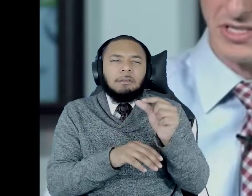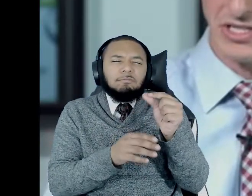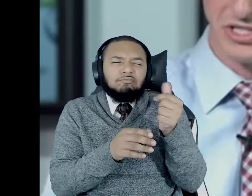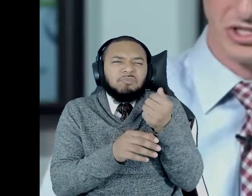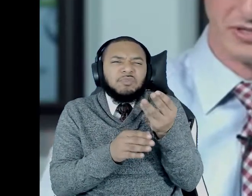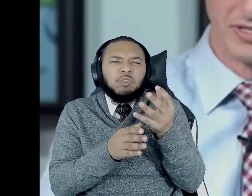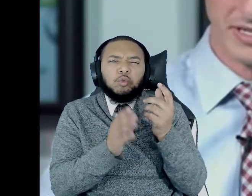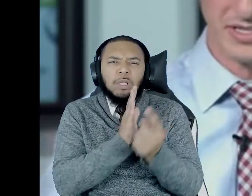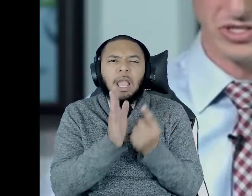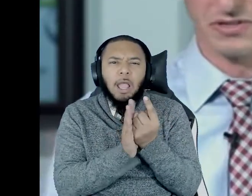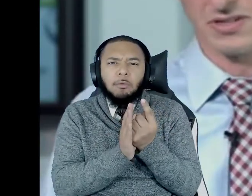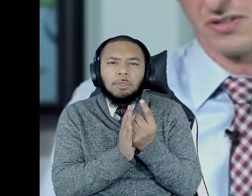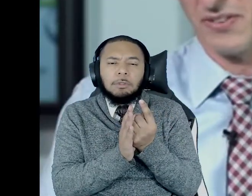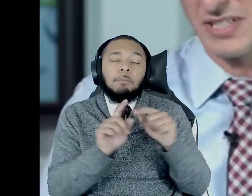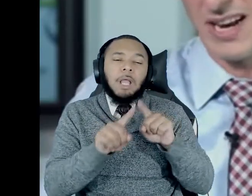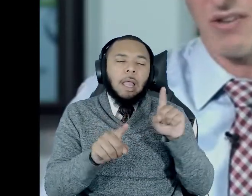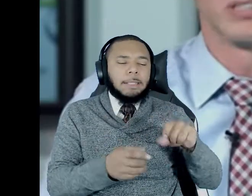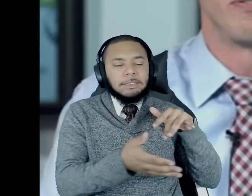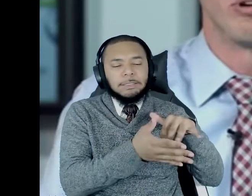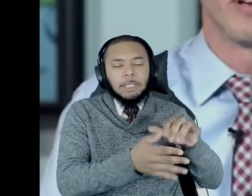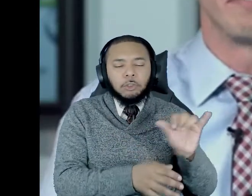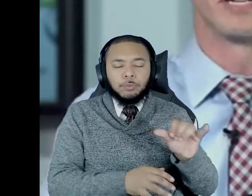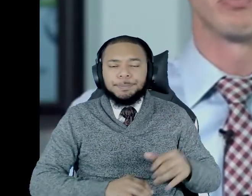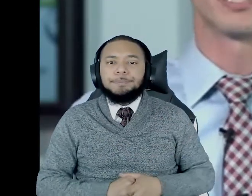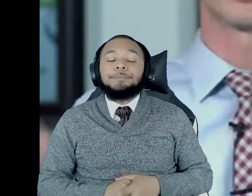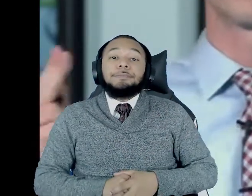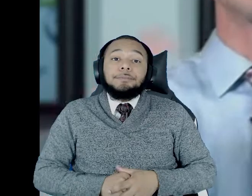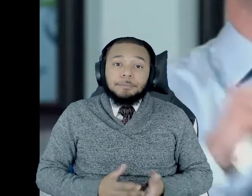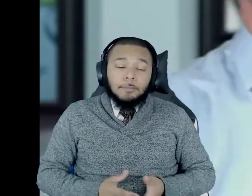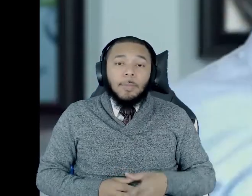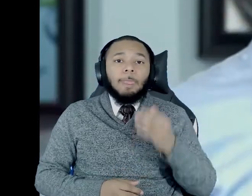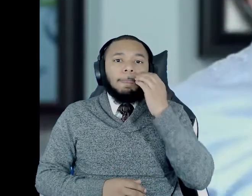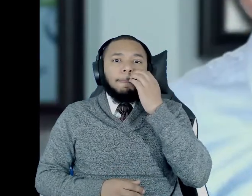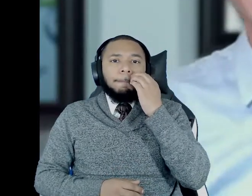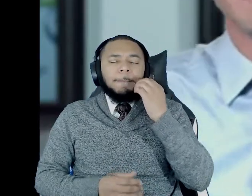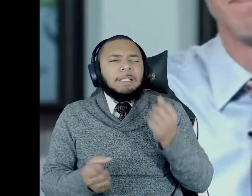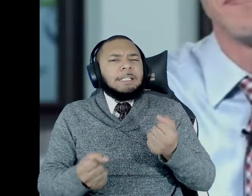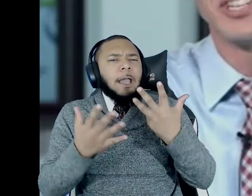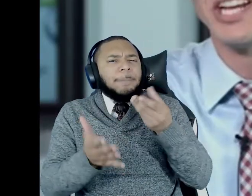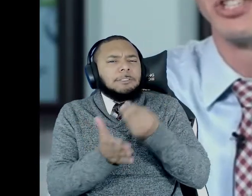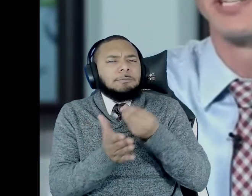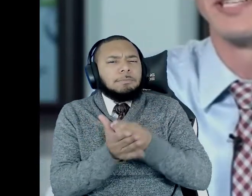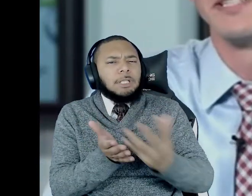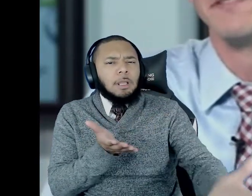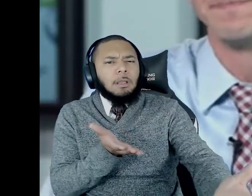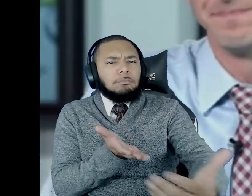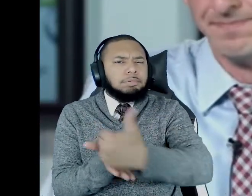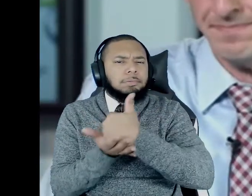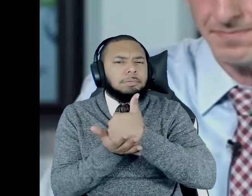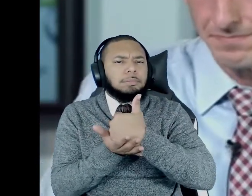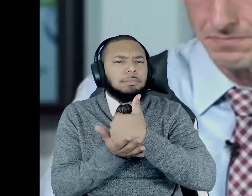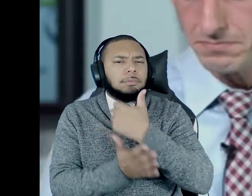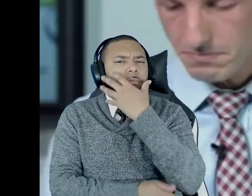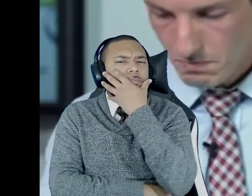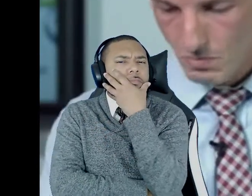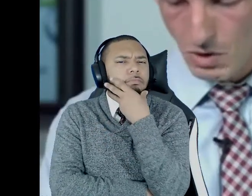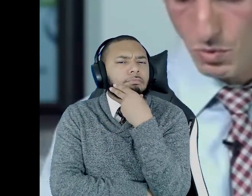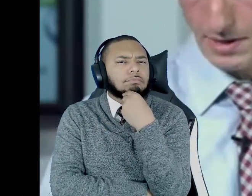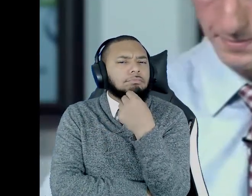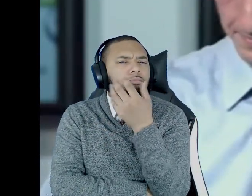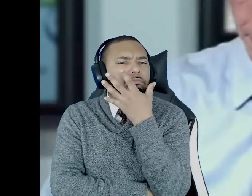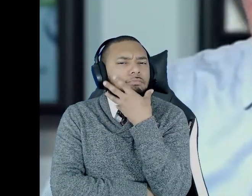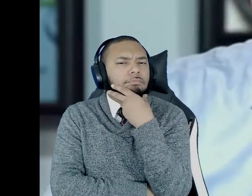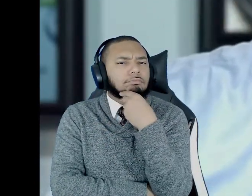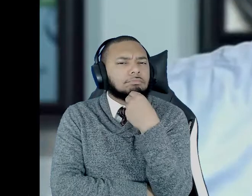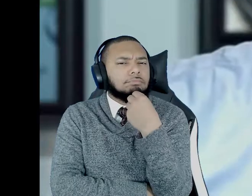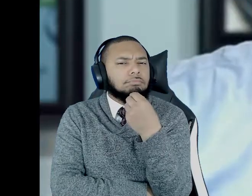imagine that this is a student, and this student has 15 hours and 45 minutes work. That's great. How much money does that translate to?